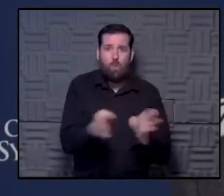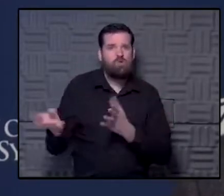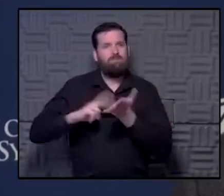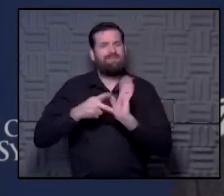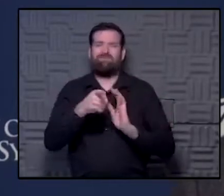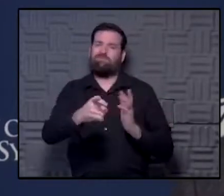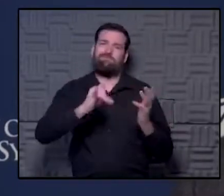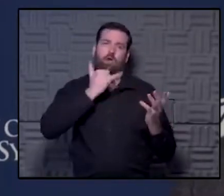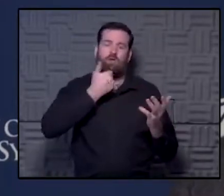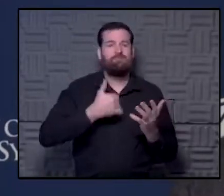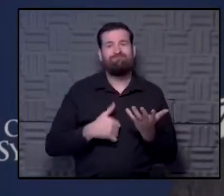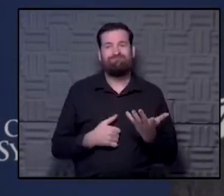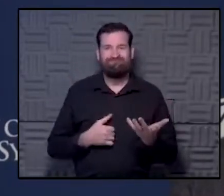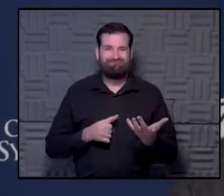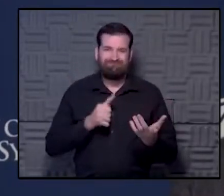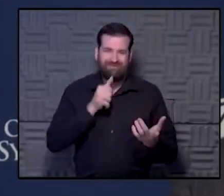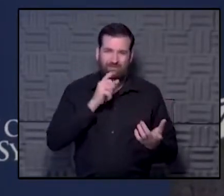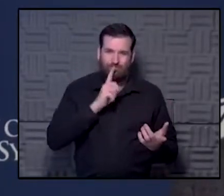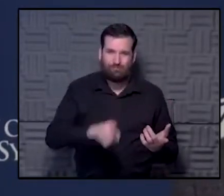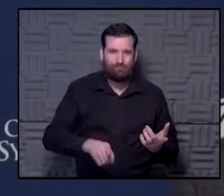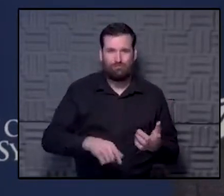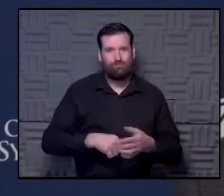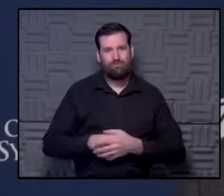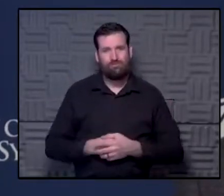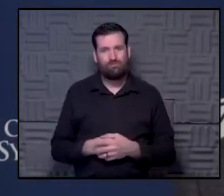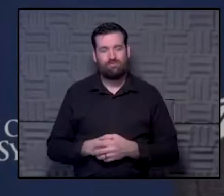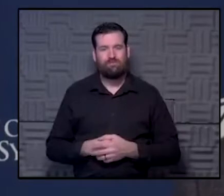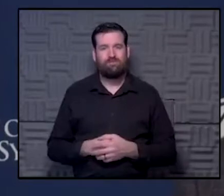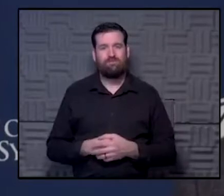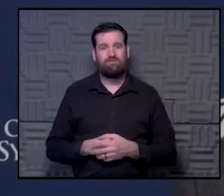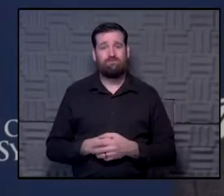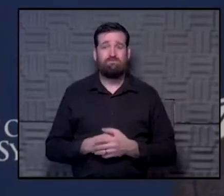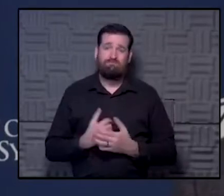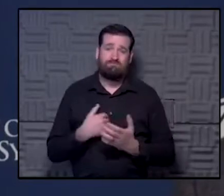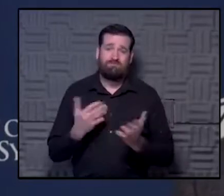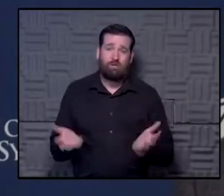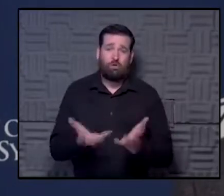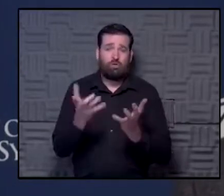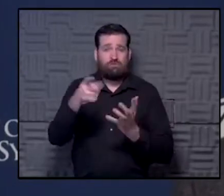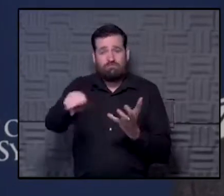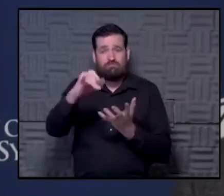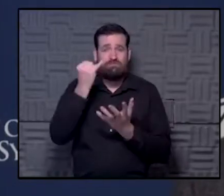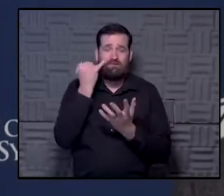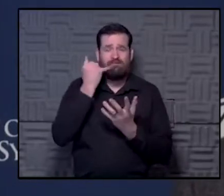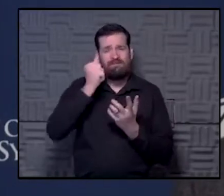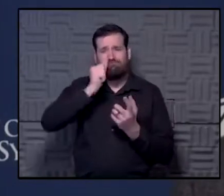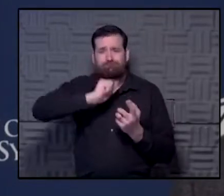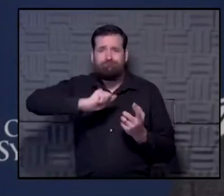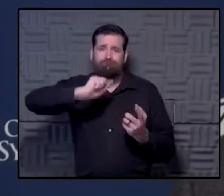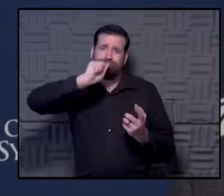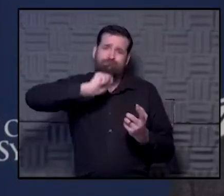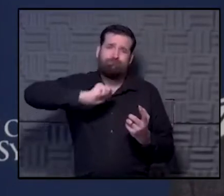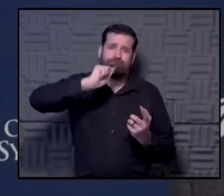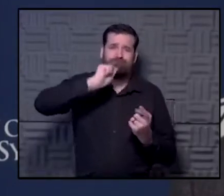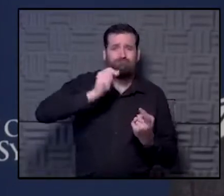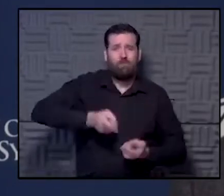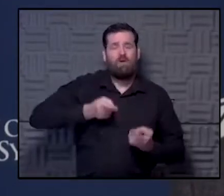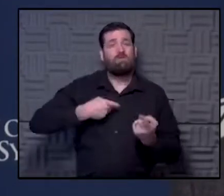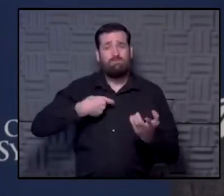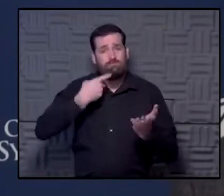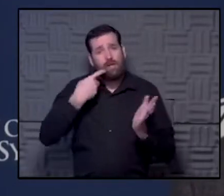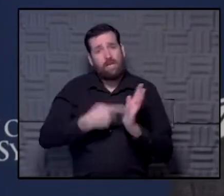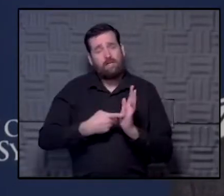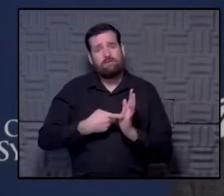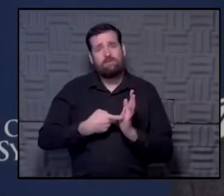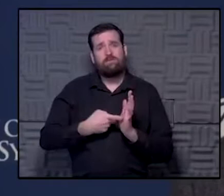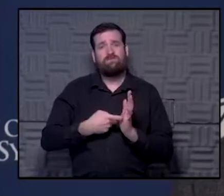And that's just not the case. It's not true. And I encourage anybody who is struggling through this to just recognize that this is something that's